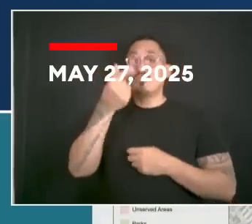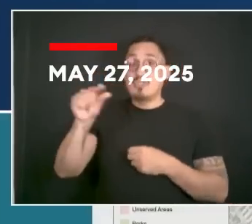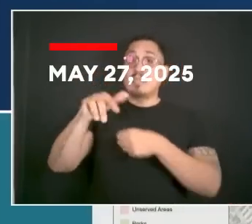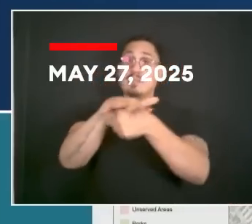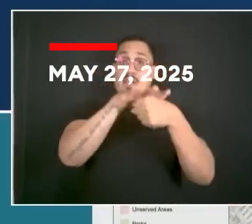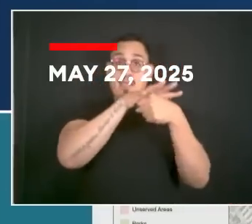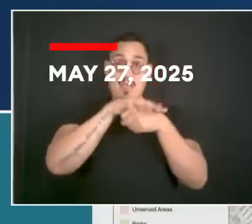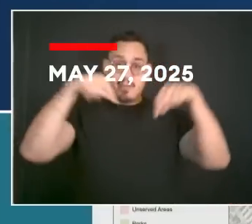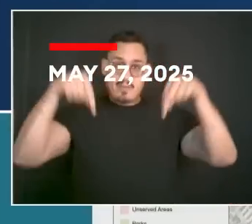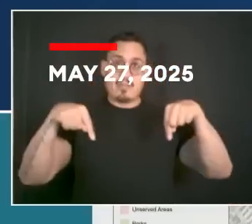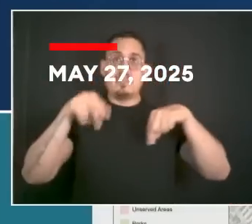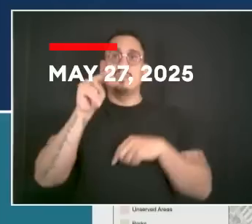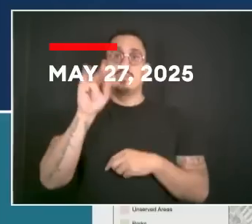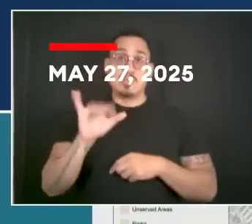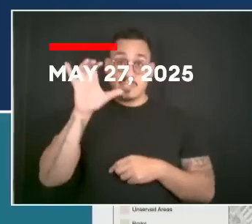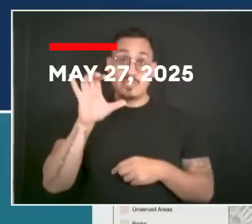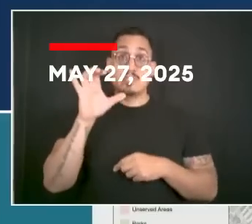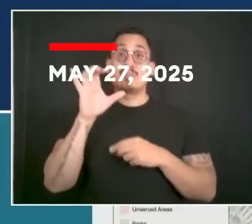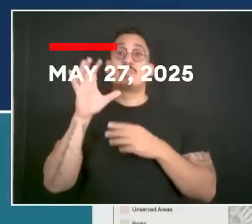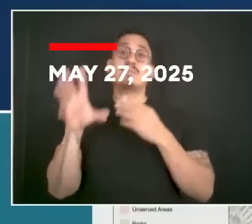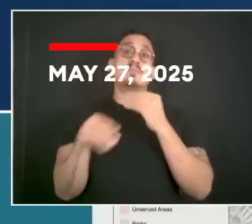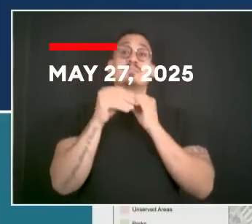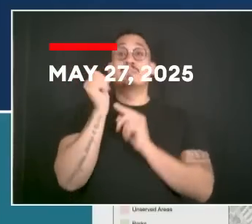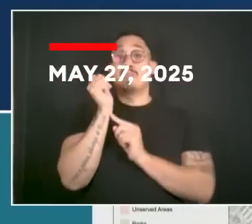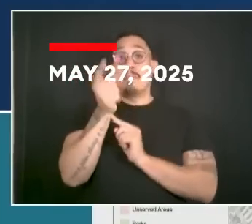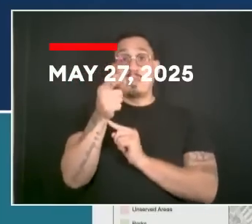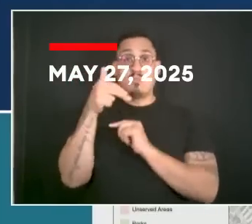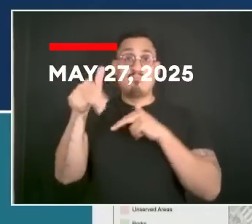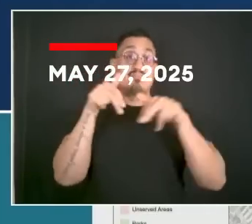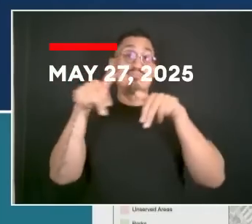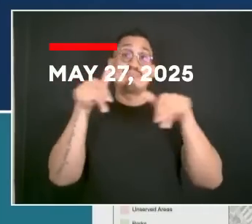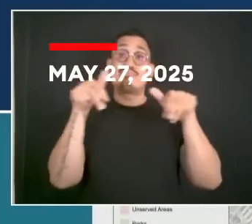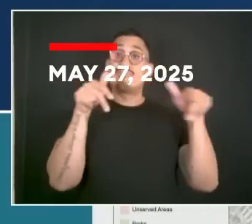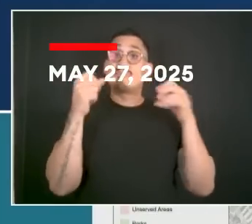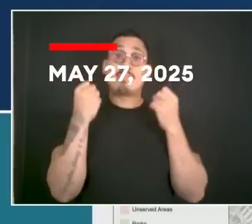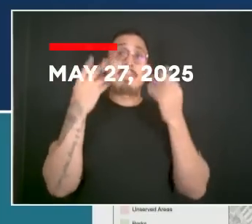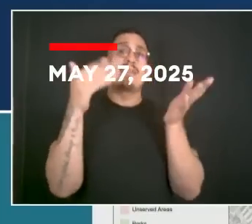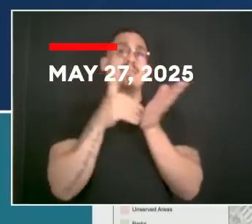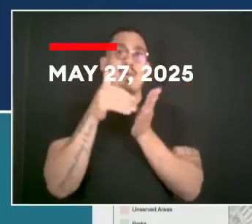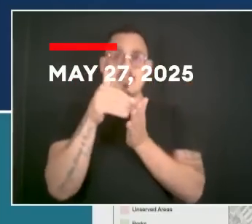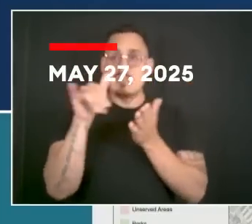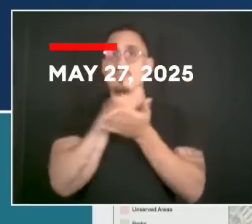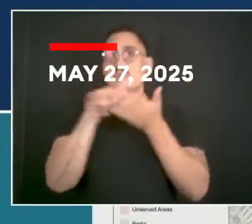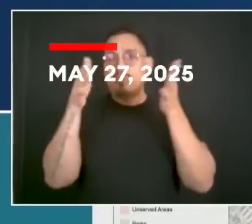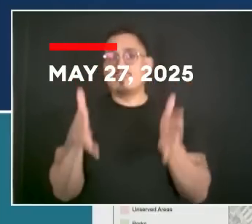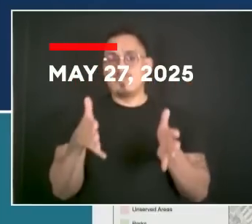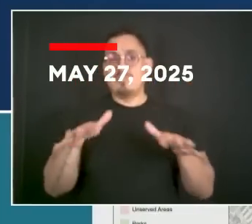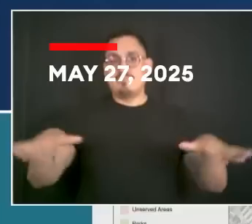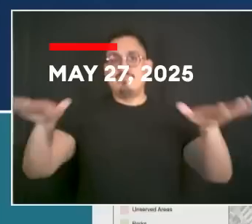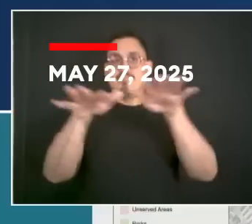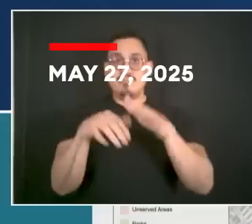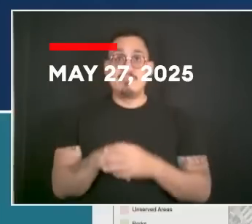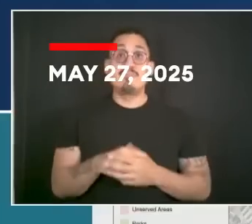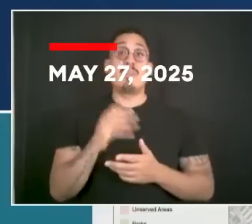10-minute walk of an additional 37,000 New Yorkers. We are close to reaching our goal. I think we're at